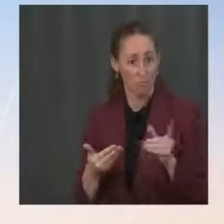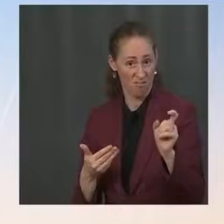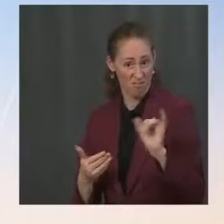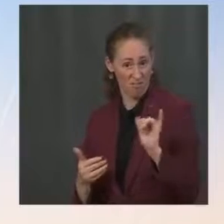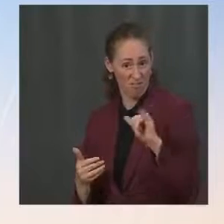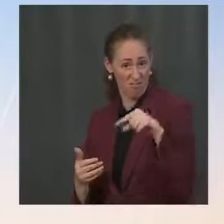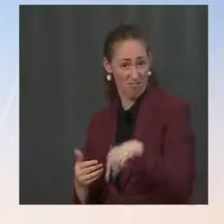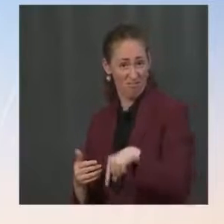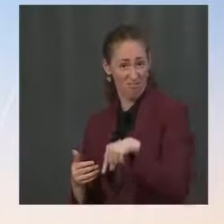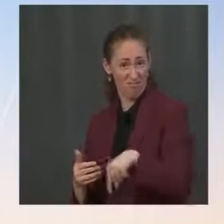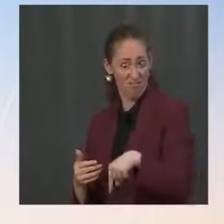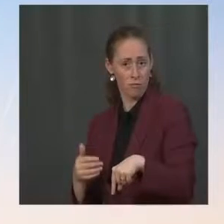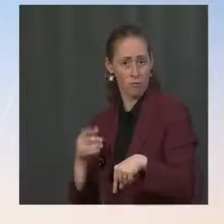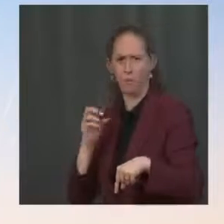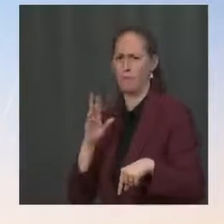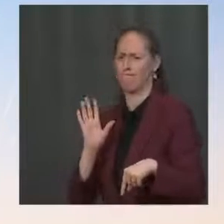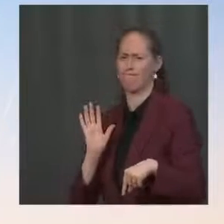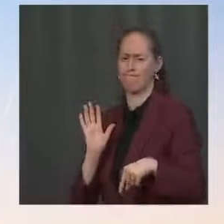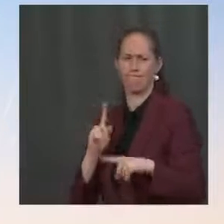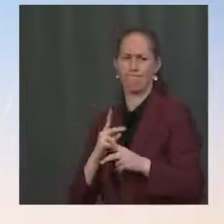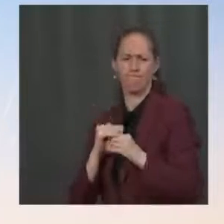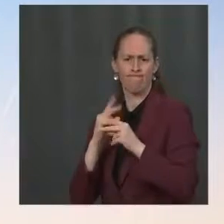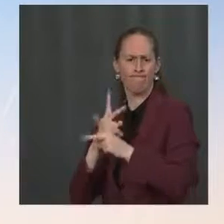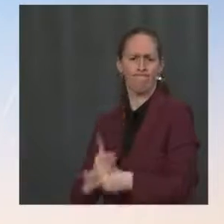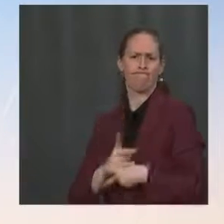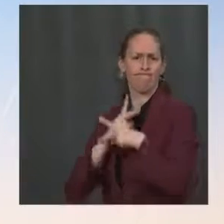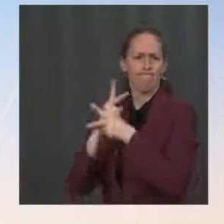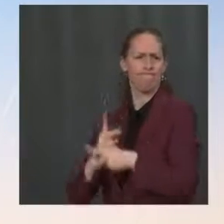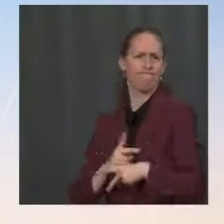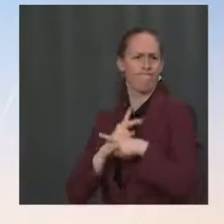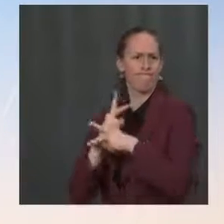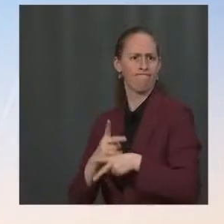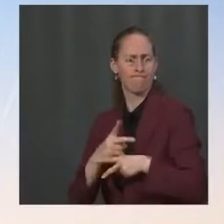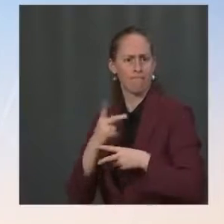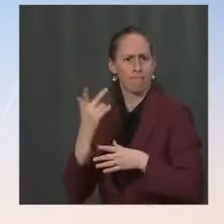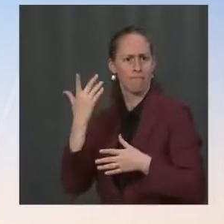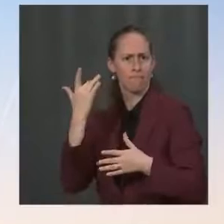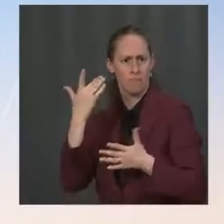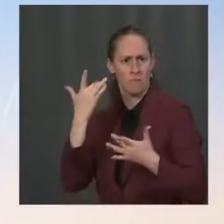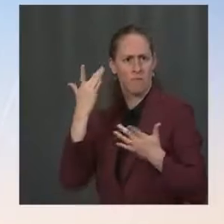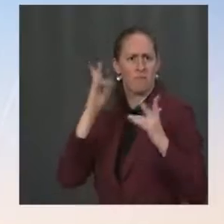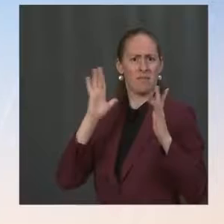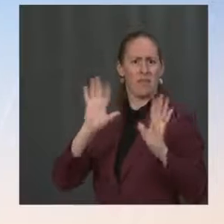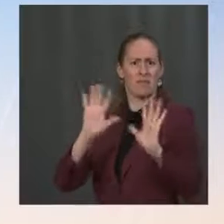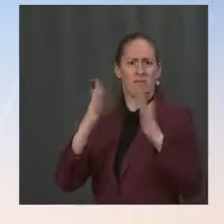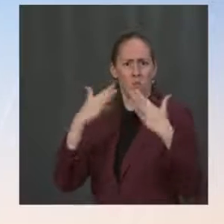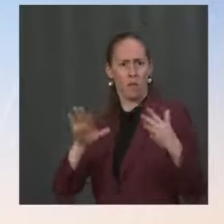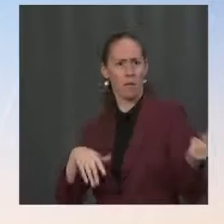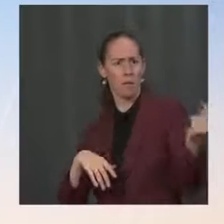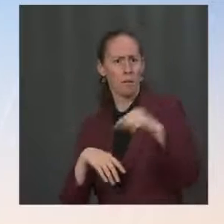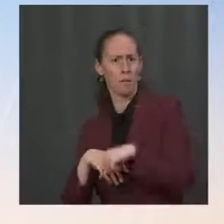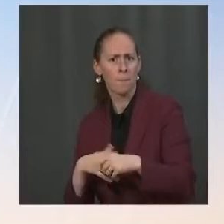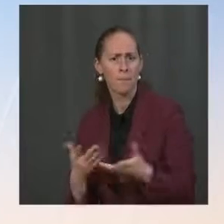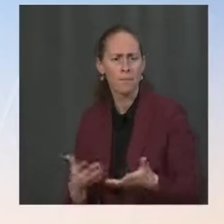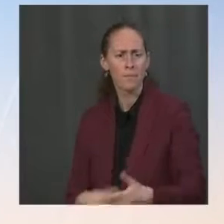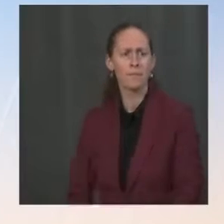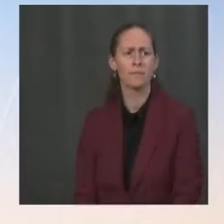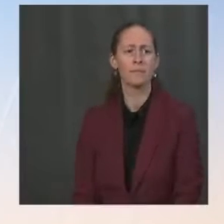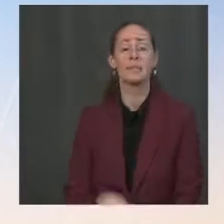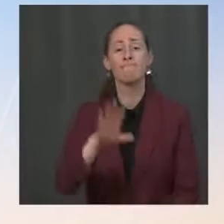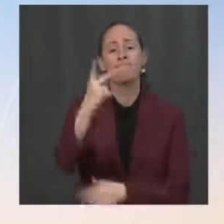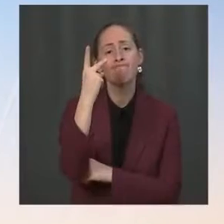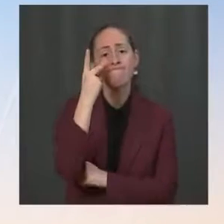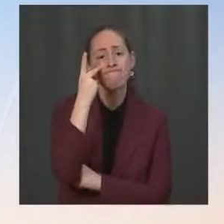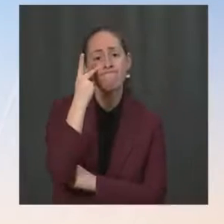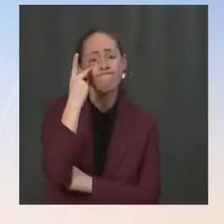anticipate those same kind of pushback and hard feelings? We will see. But I will tell you that what